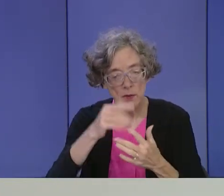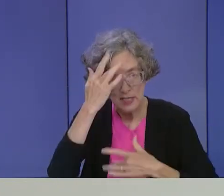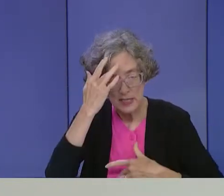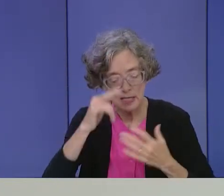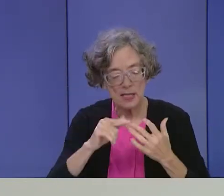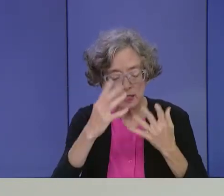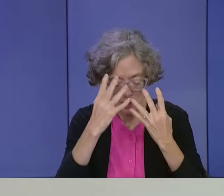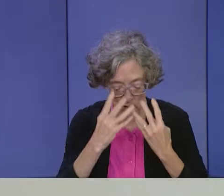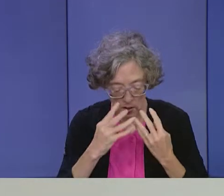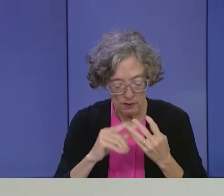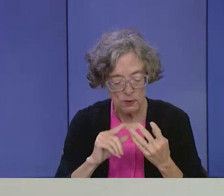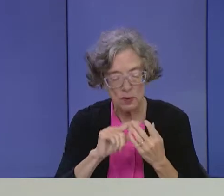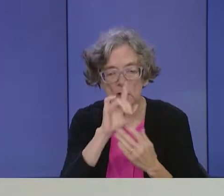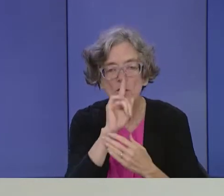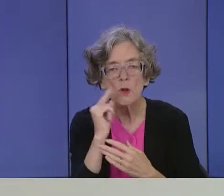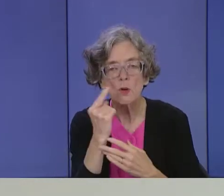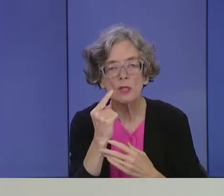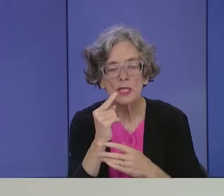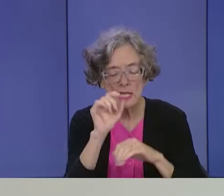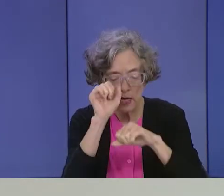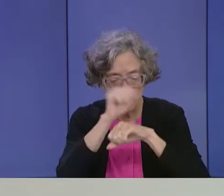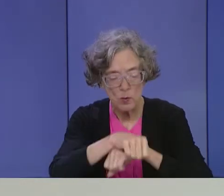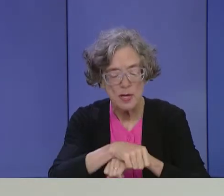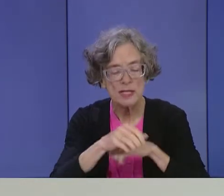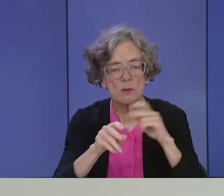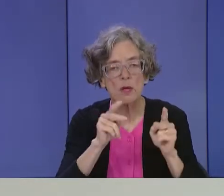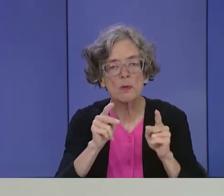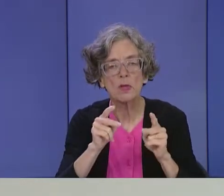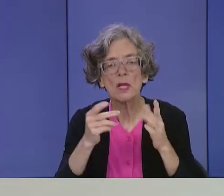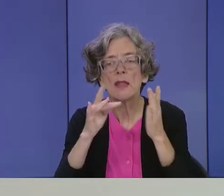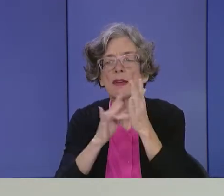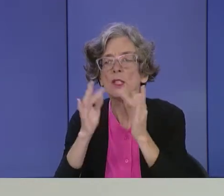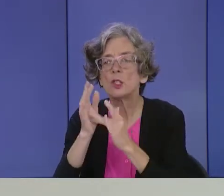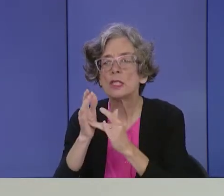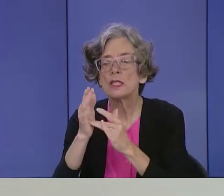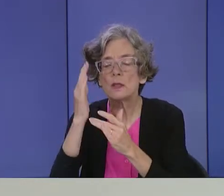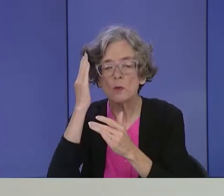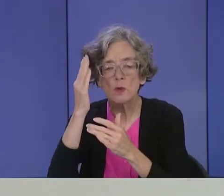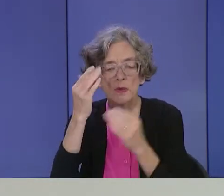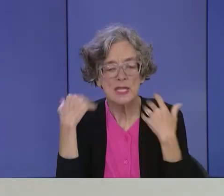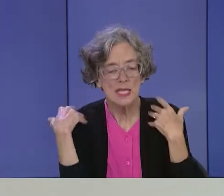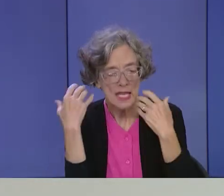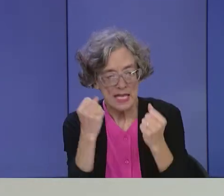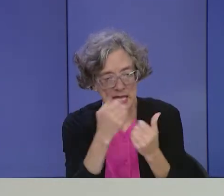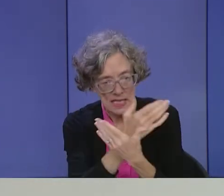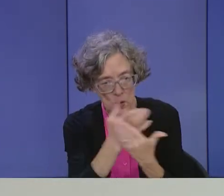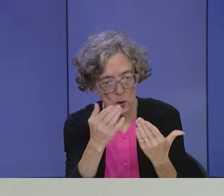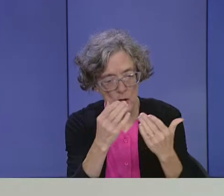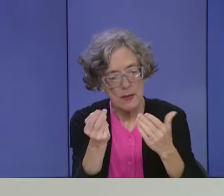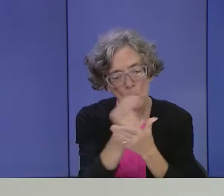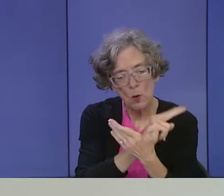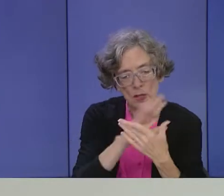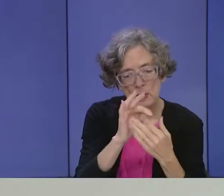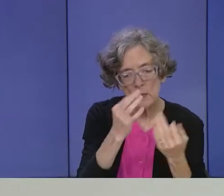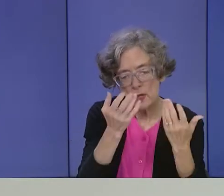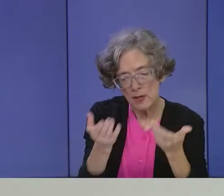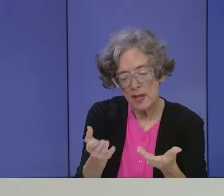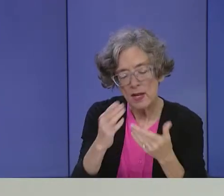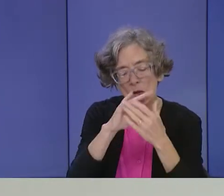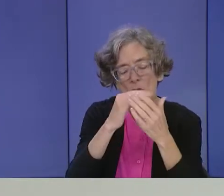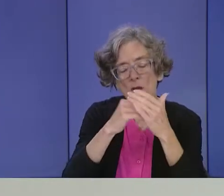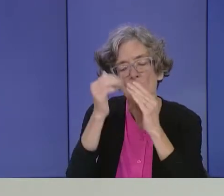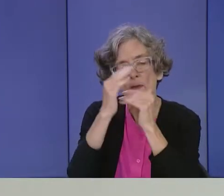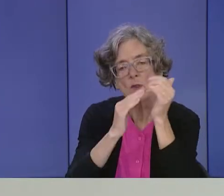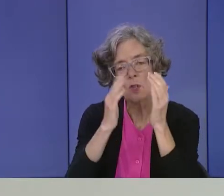sorrowful, lonely, and the oppressed, that Jesus would be their healer and the Holy Spirit their